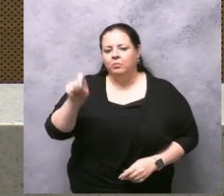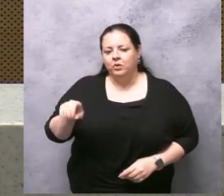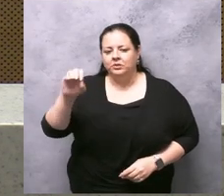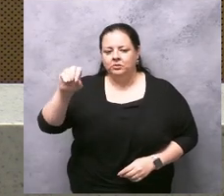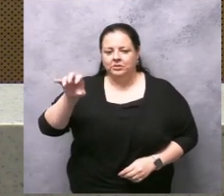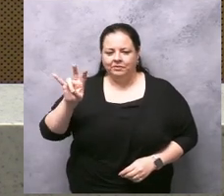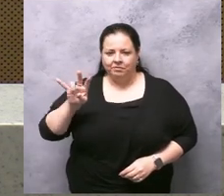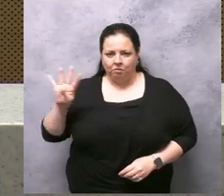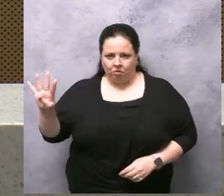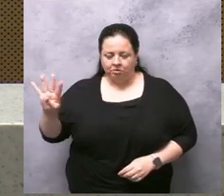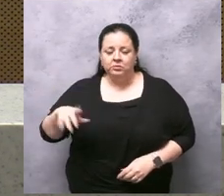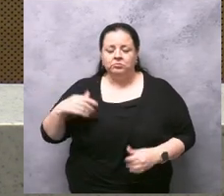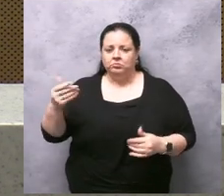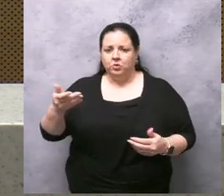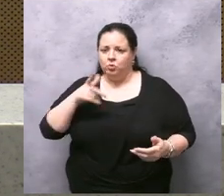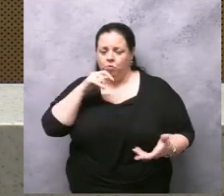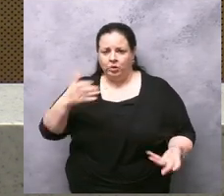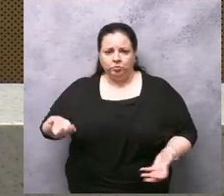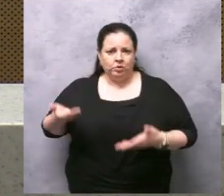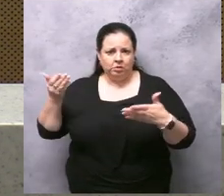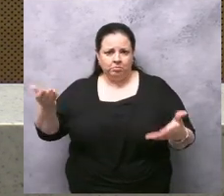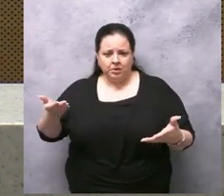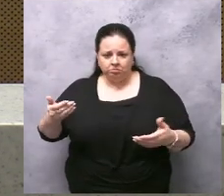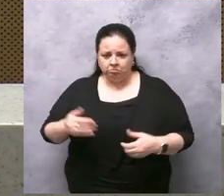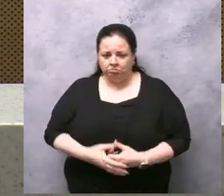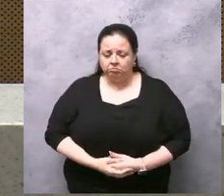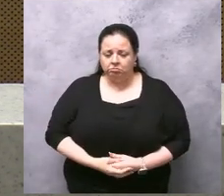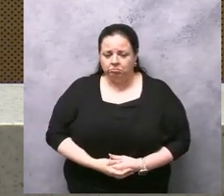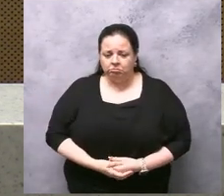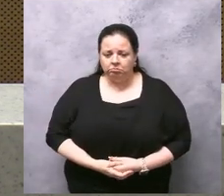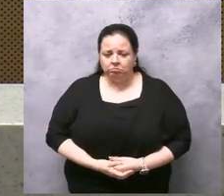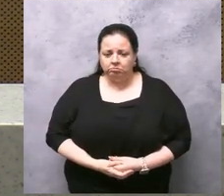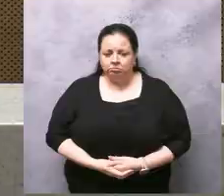551.074. May I have a motion this time, please?